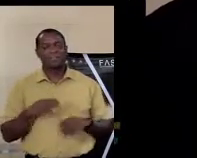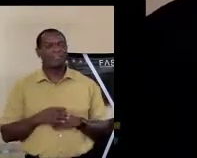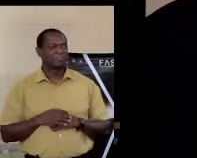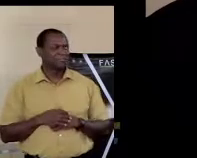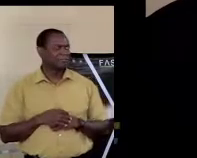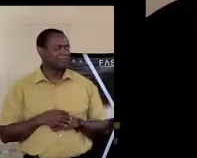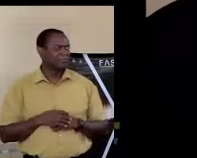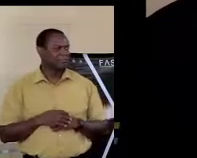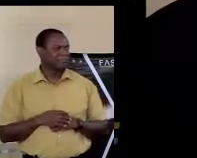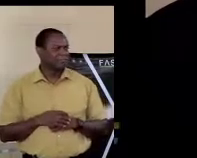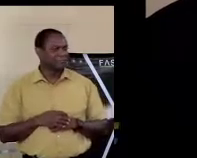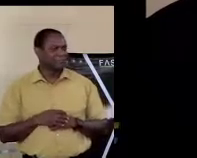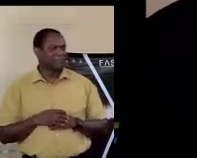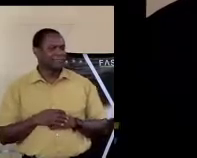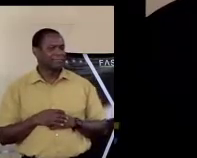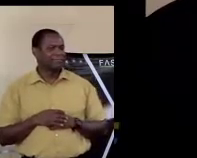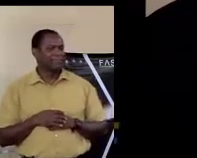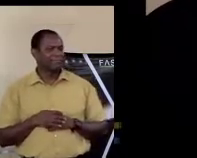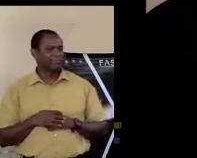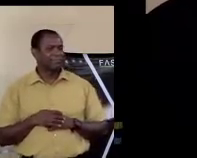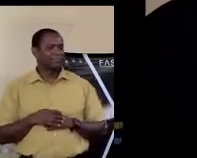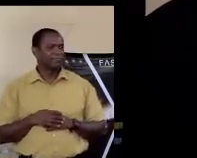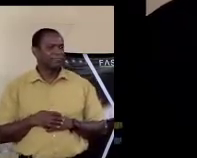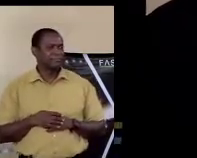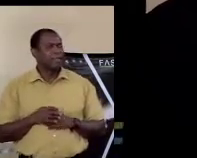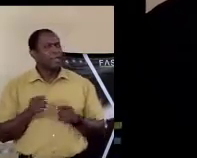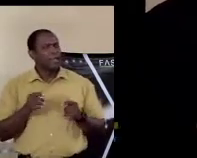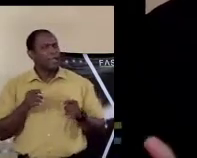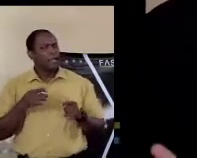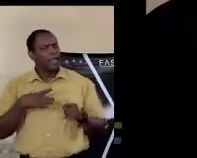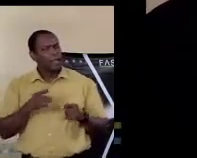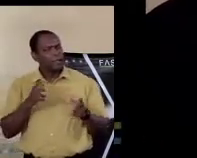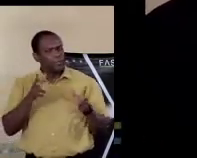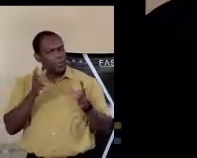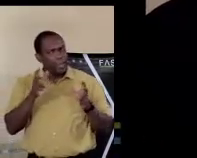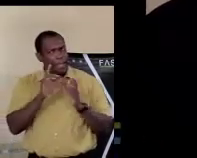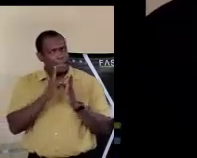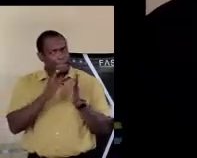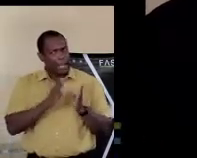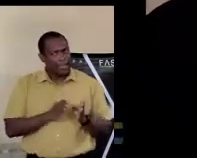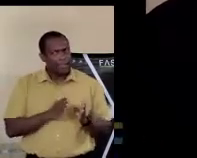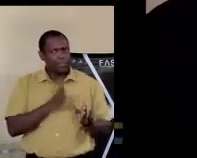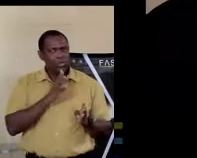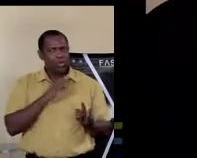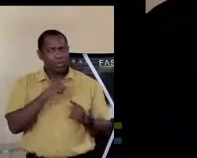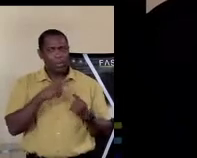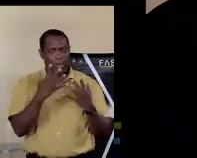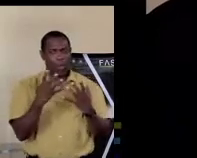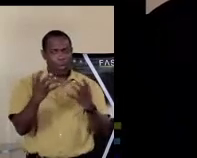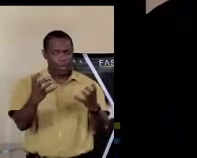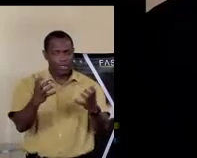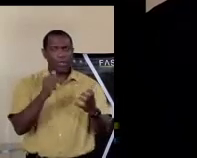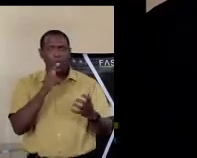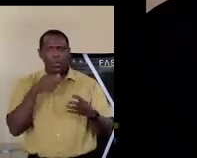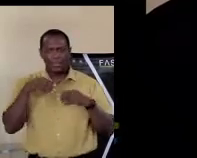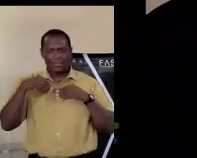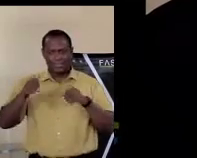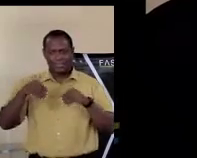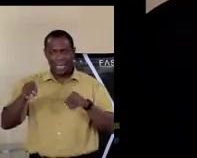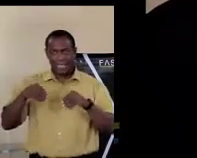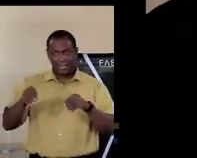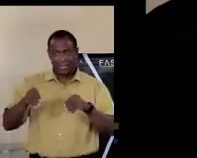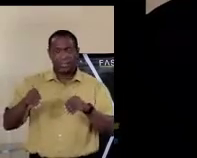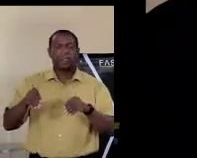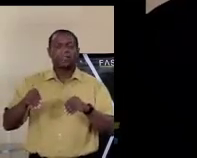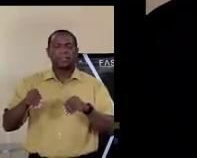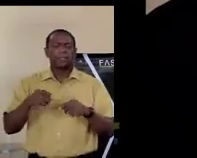when designers are giving their, when they're talking about their audiences and who it is they're selling to, they love